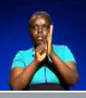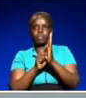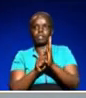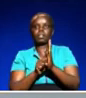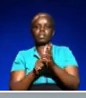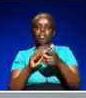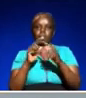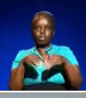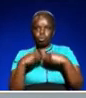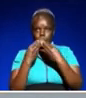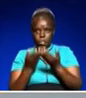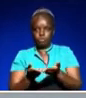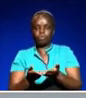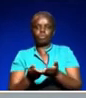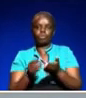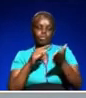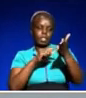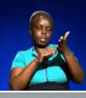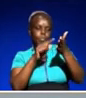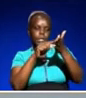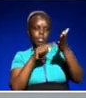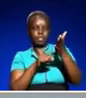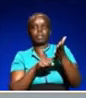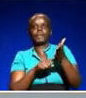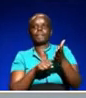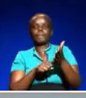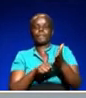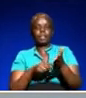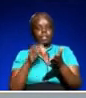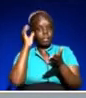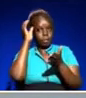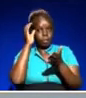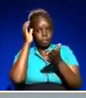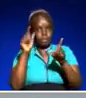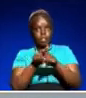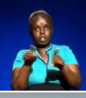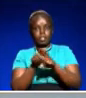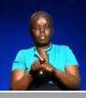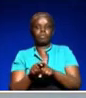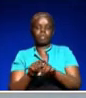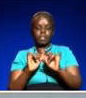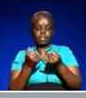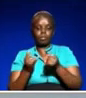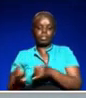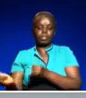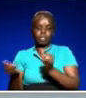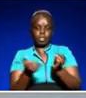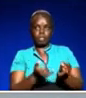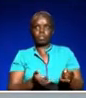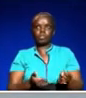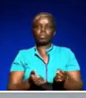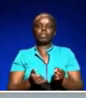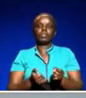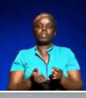that gives you the mean. It is the same concept. The only new introduction is the notations that